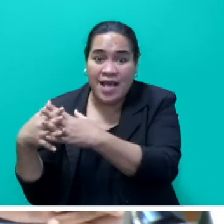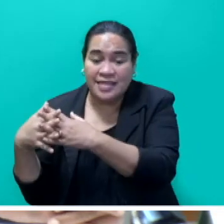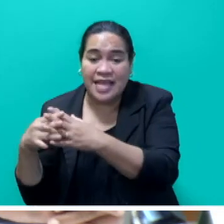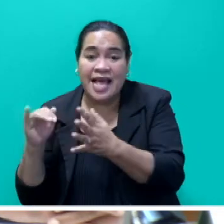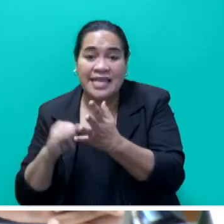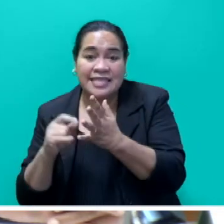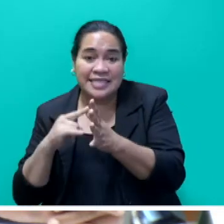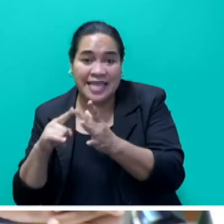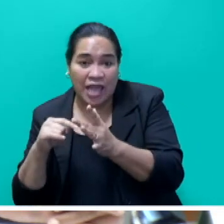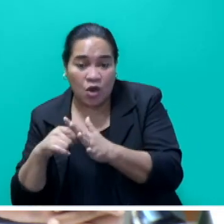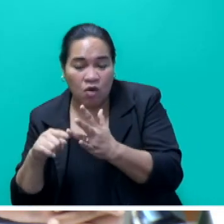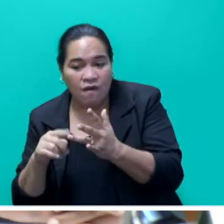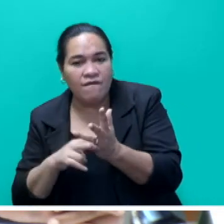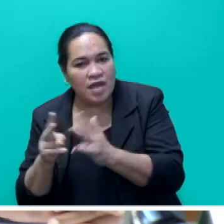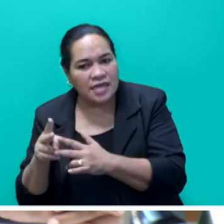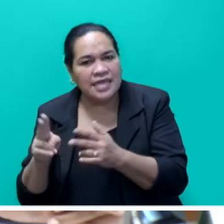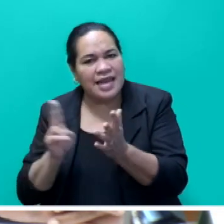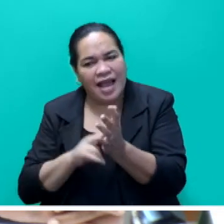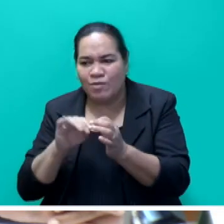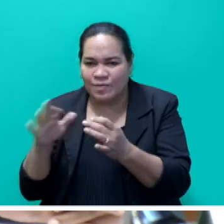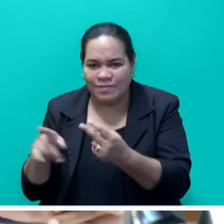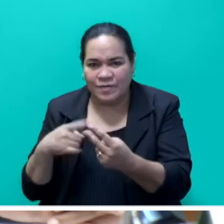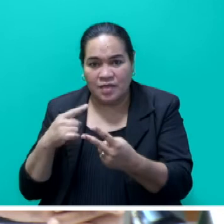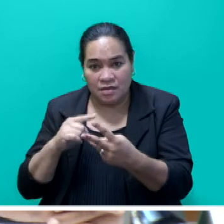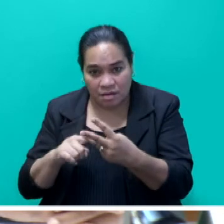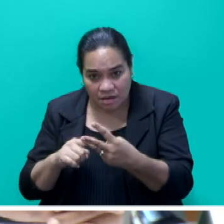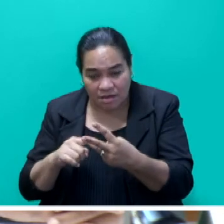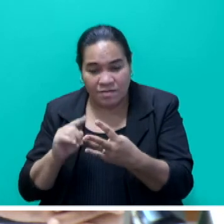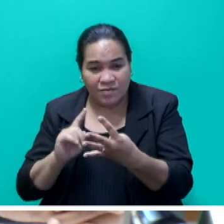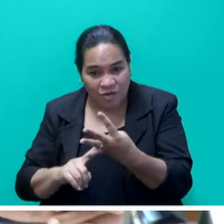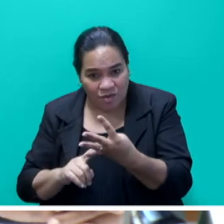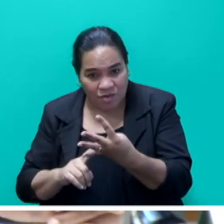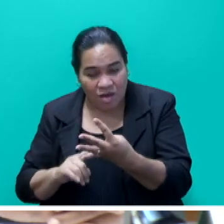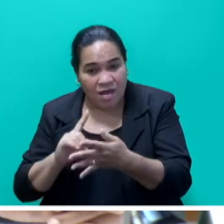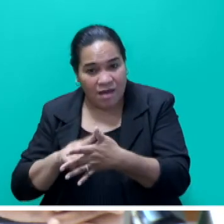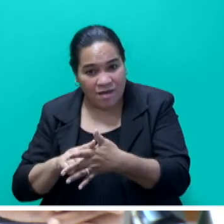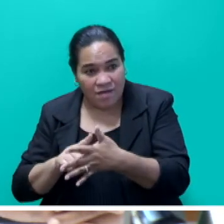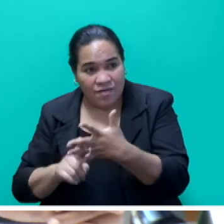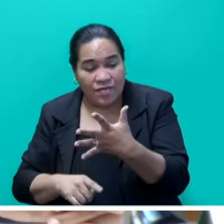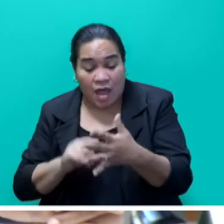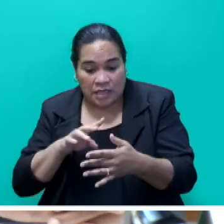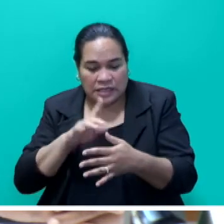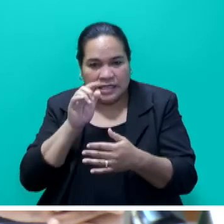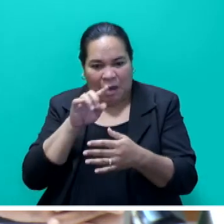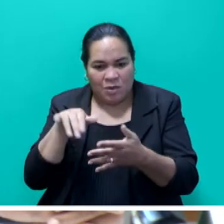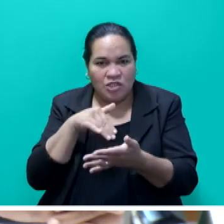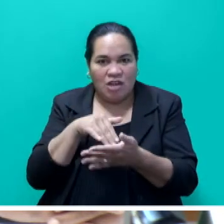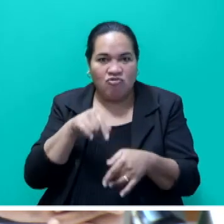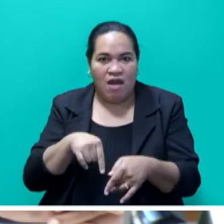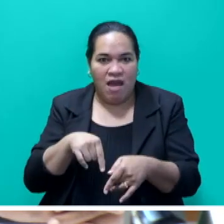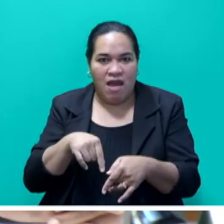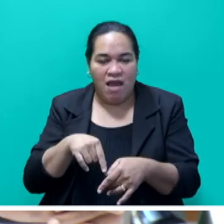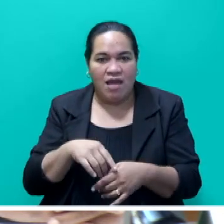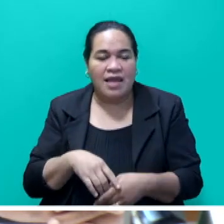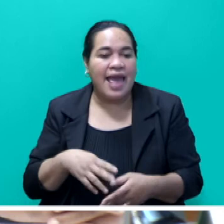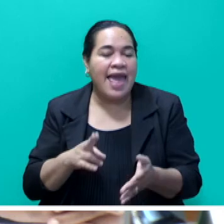and Dangange, and then Ngaloa, Waibatuloa, and Tonguru at Central Division, and Garani